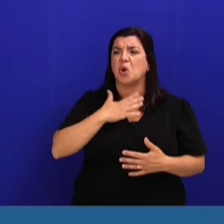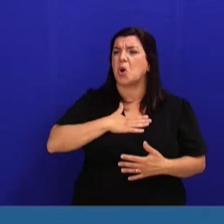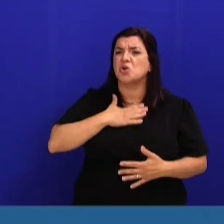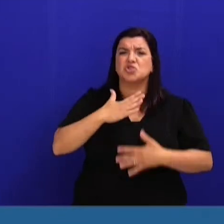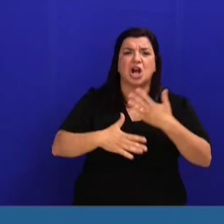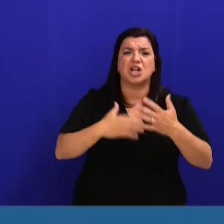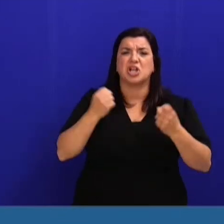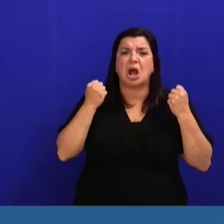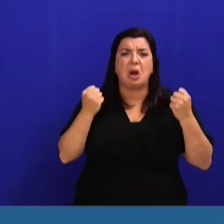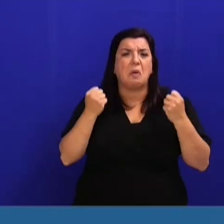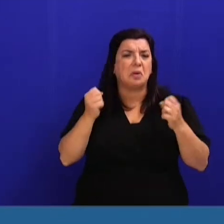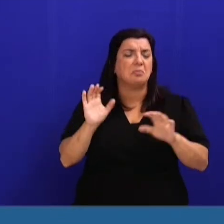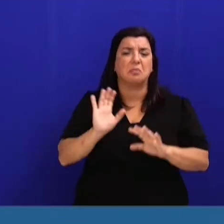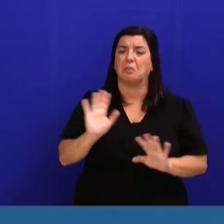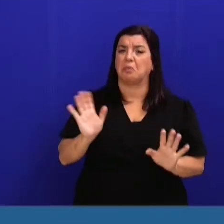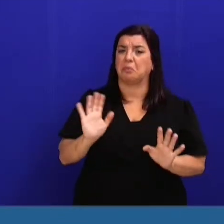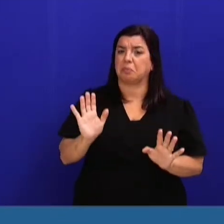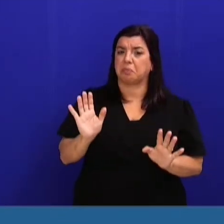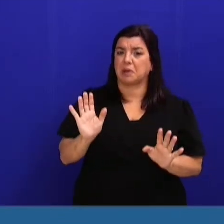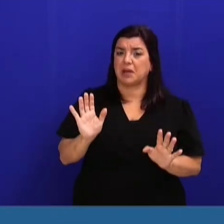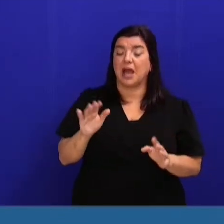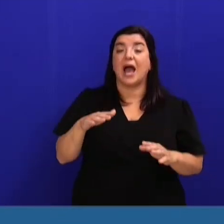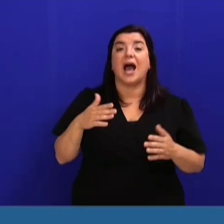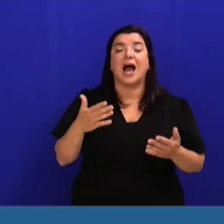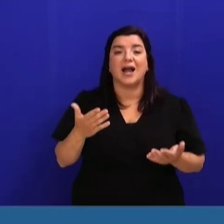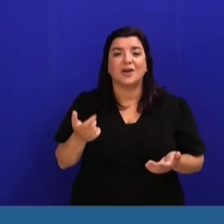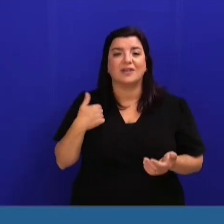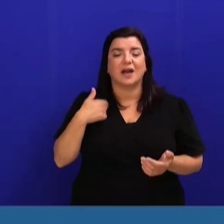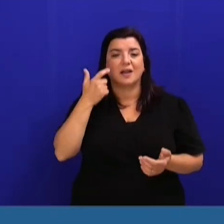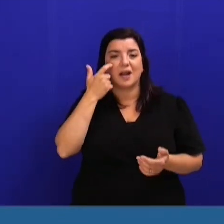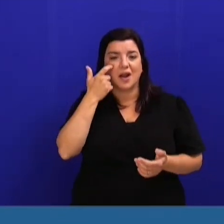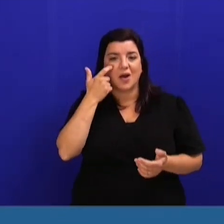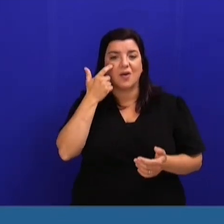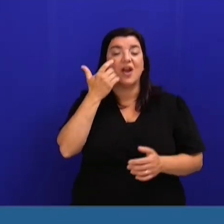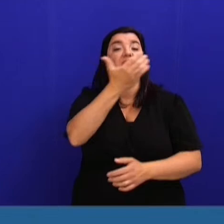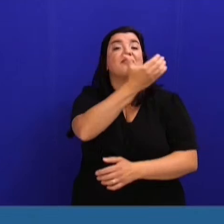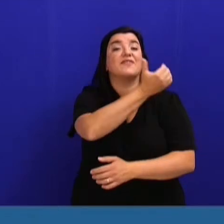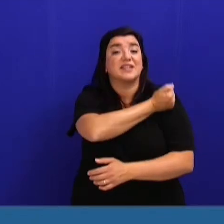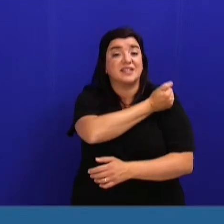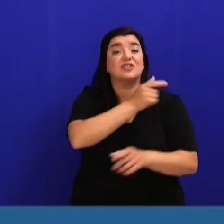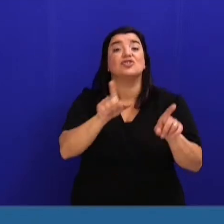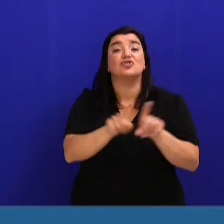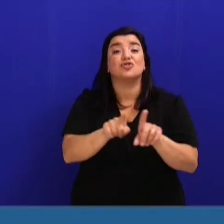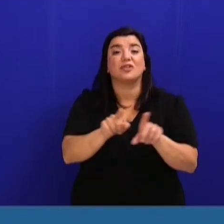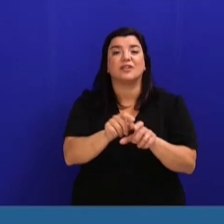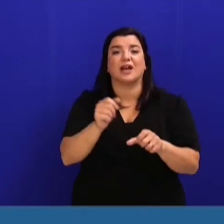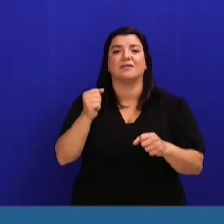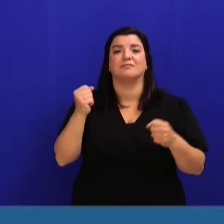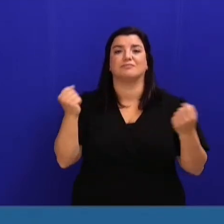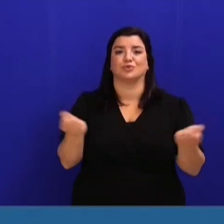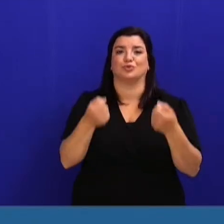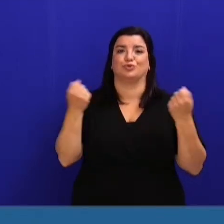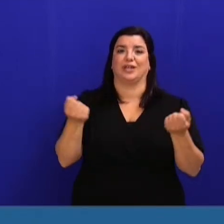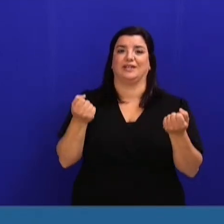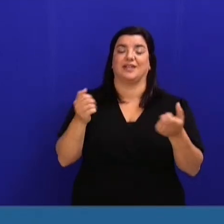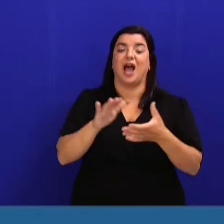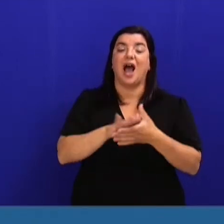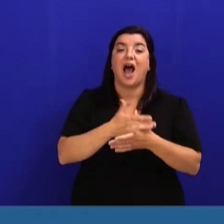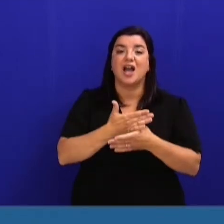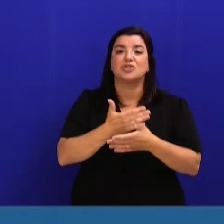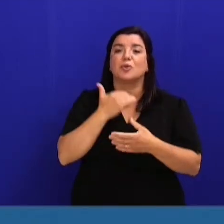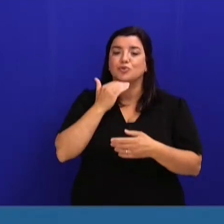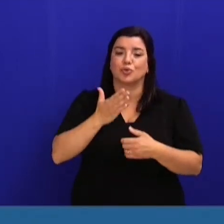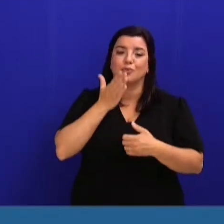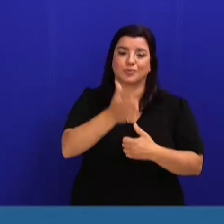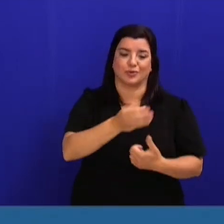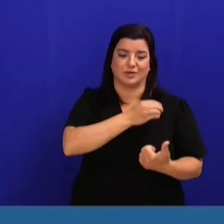inkella jkollhom komplikazzjonijiet. U allura qegħdin naraw li l-vaċċin hija effettiva ħafna li qiegħda tevita li